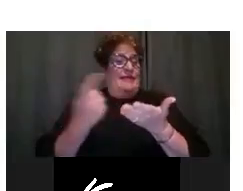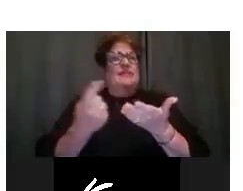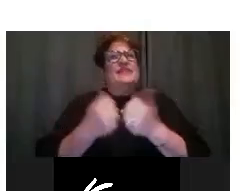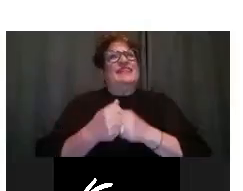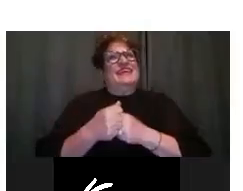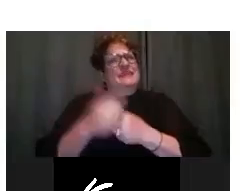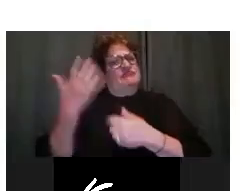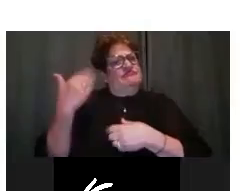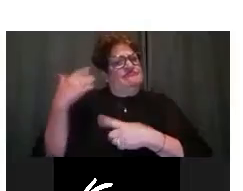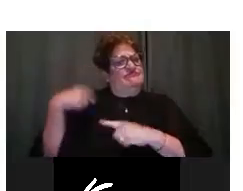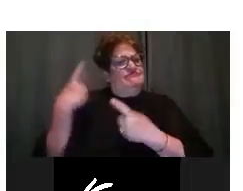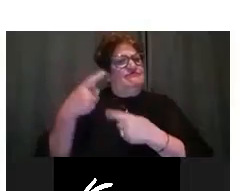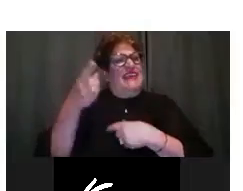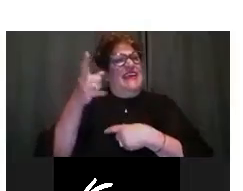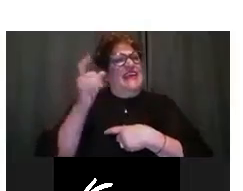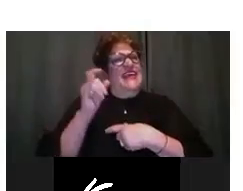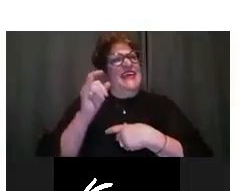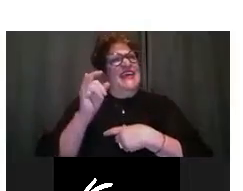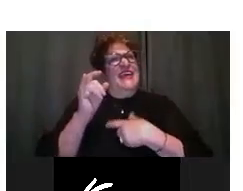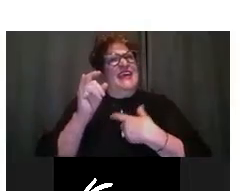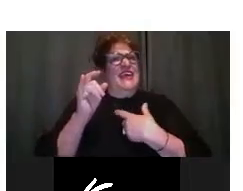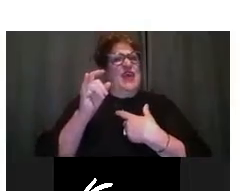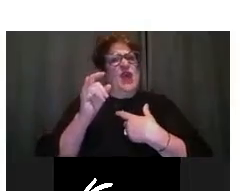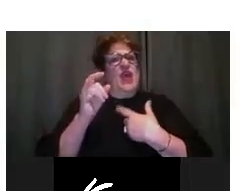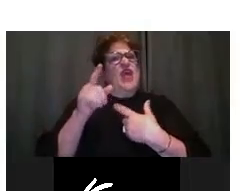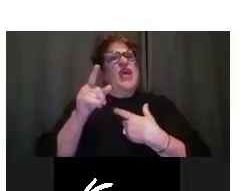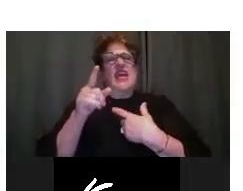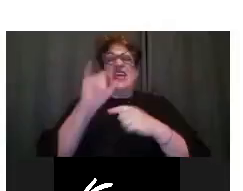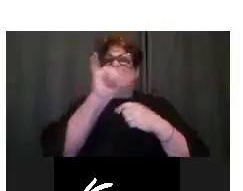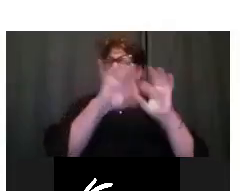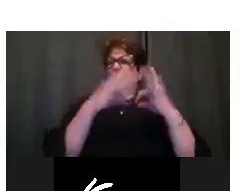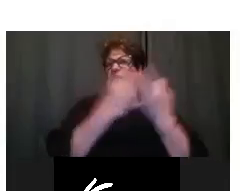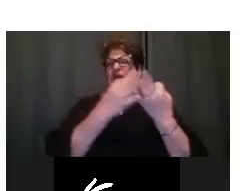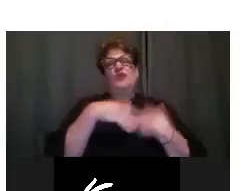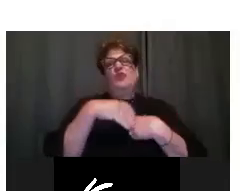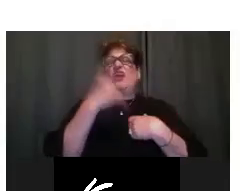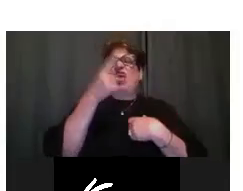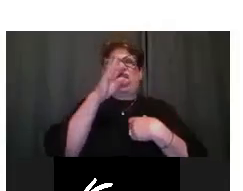been the deciding factor whether a family choose a service or not.